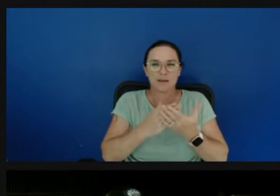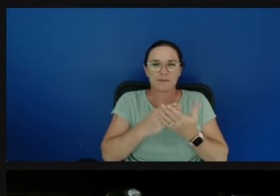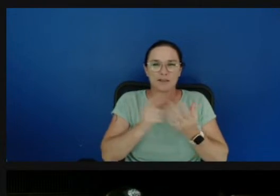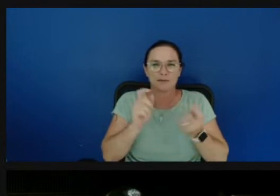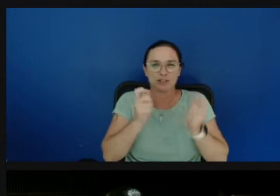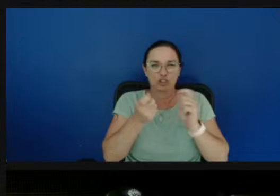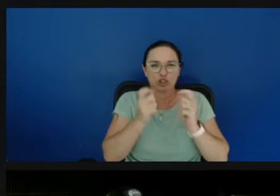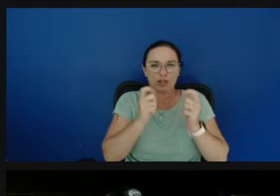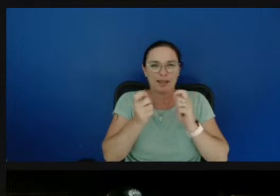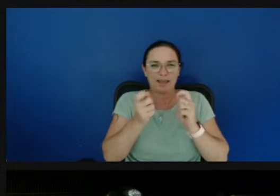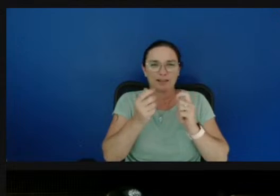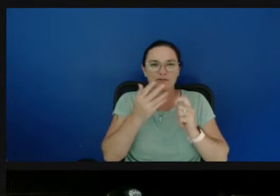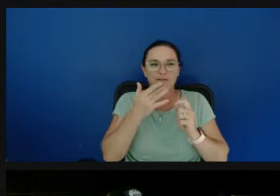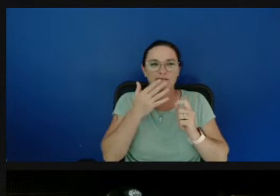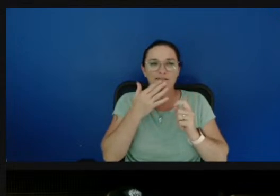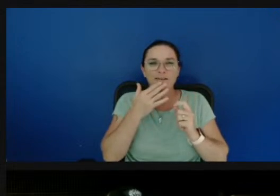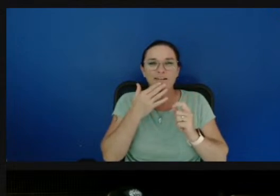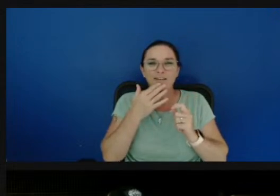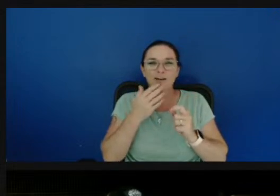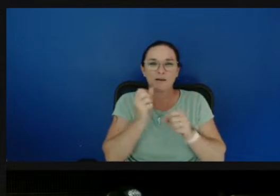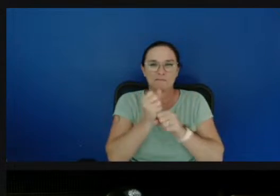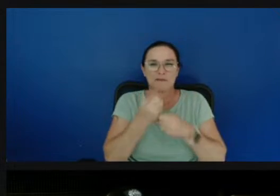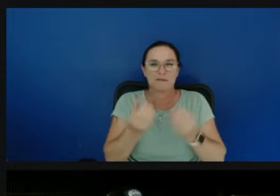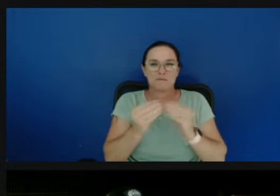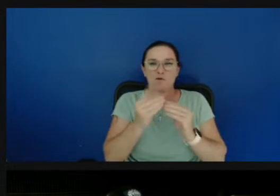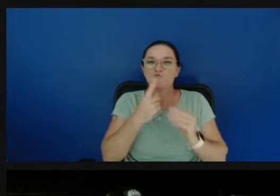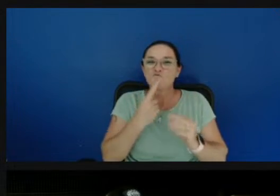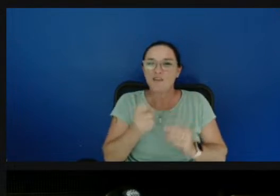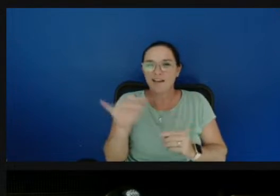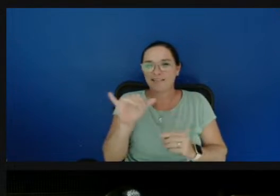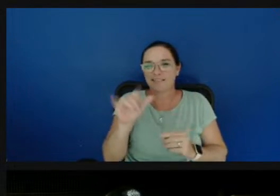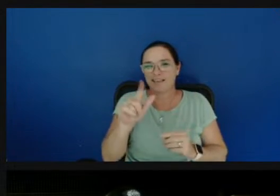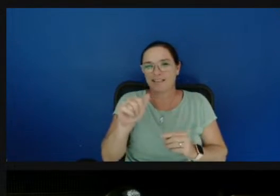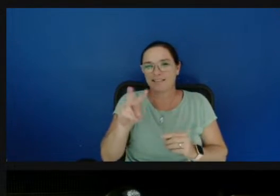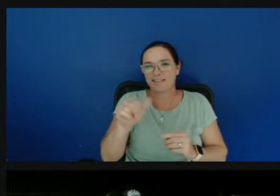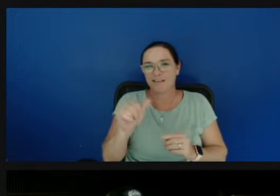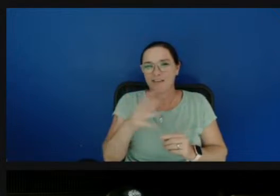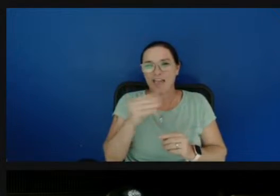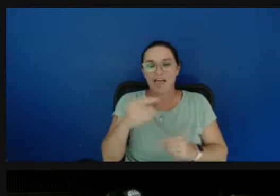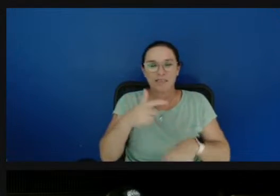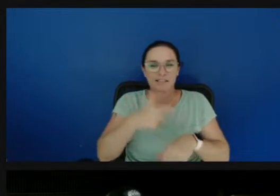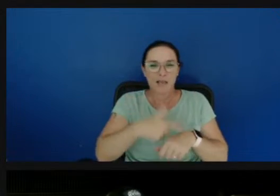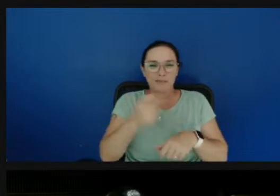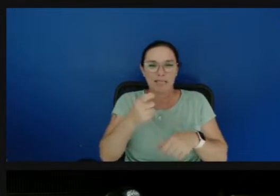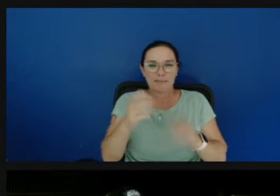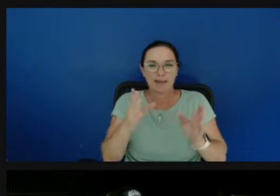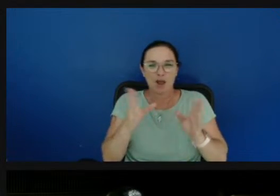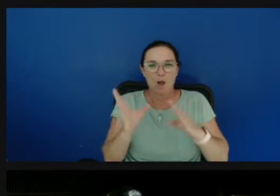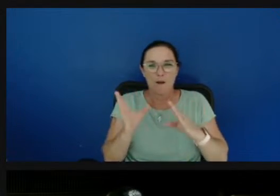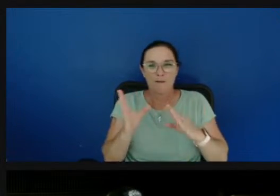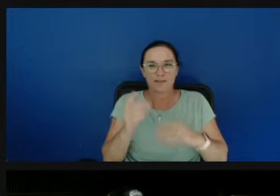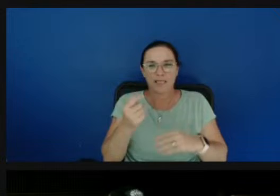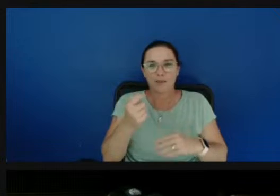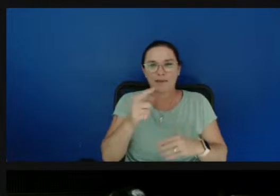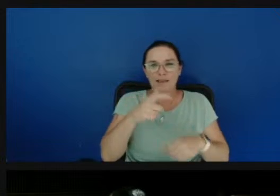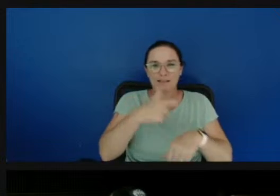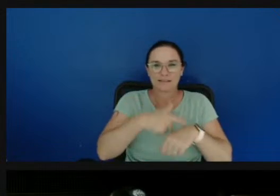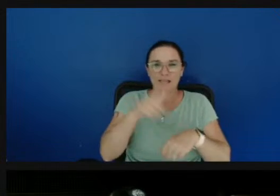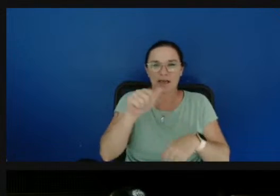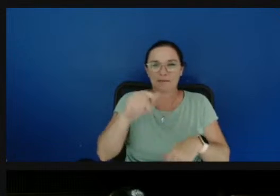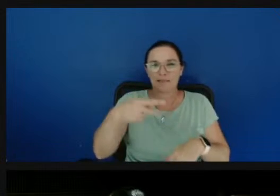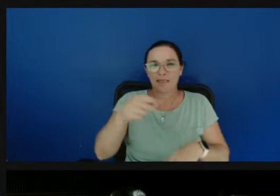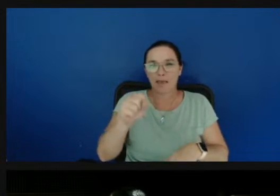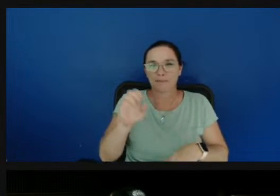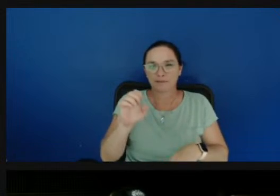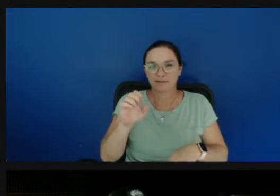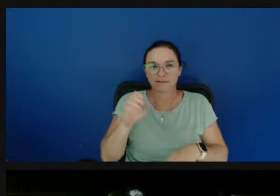look like it's a little redder, like lava. And the timing is a little off. It's a little bit time-lapse, sped up a little bit here, just because